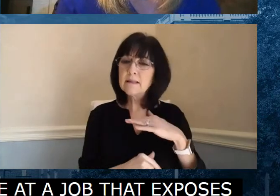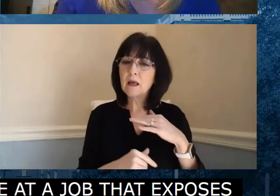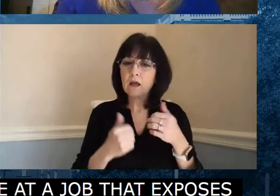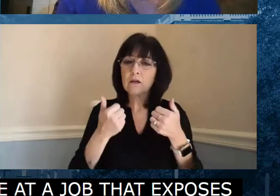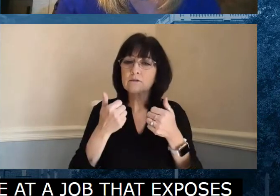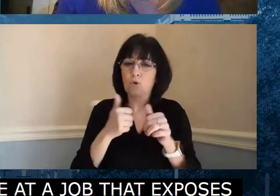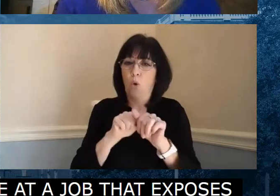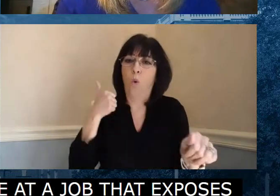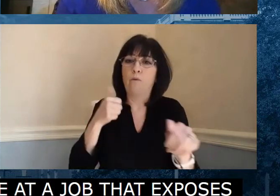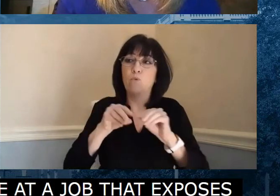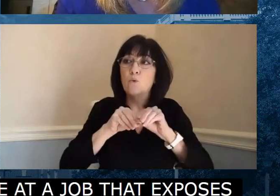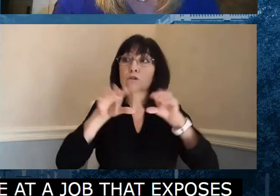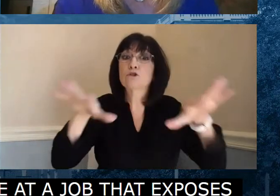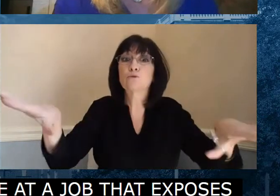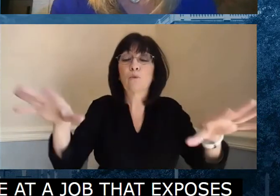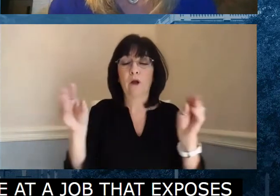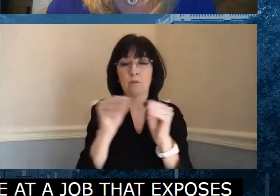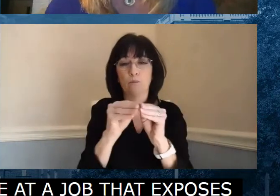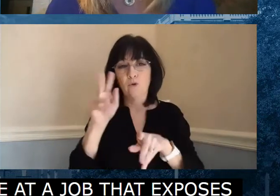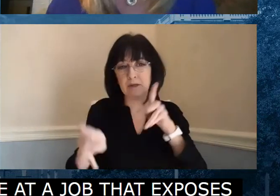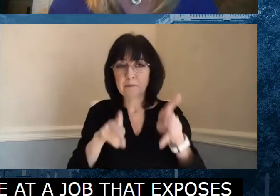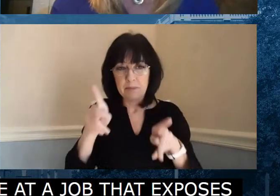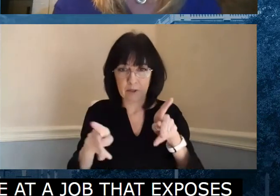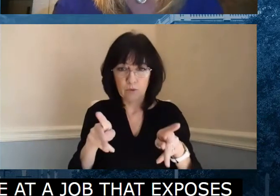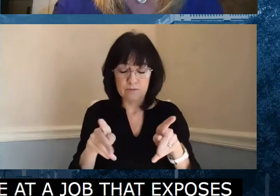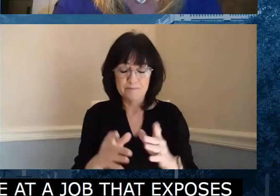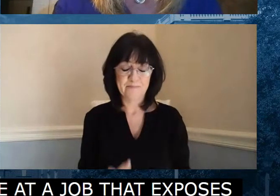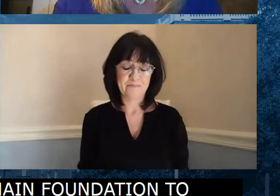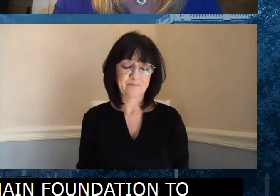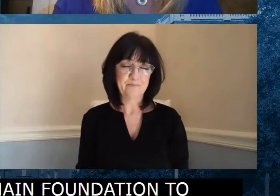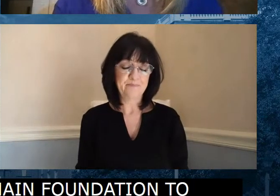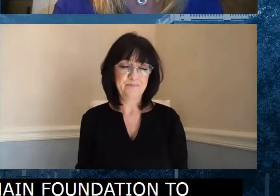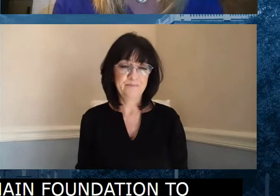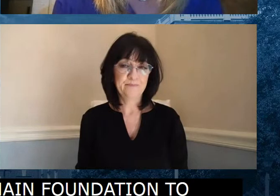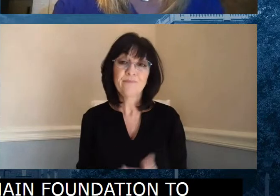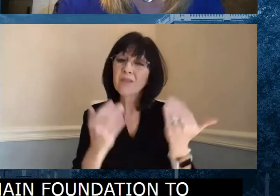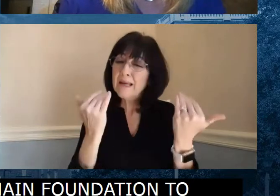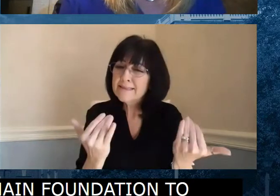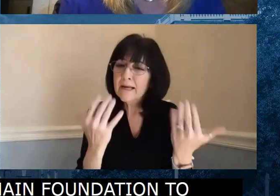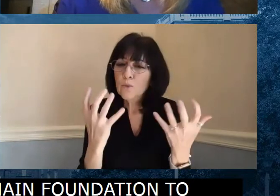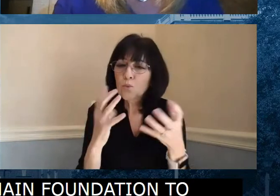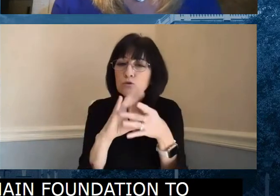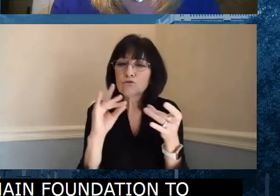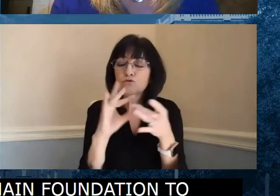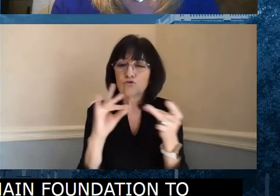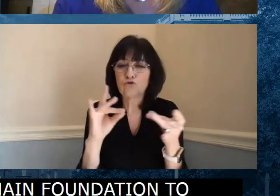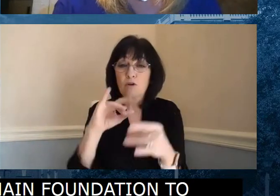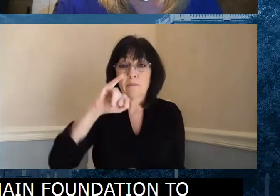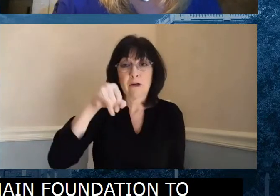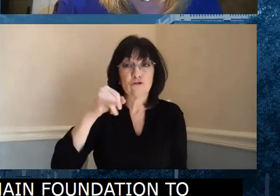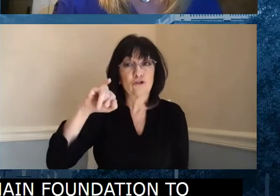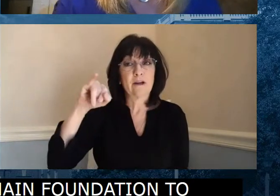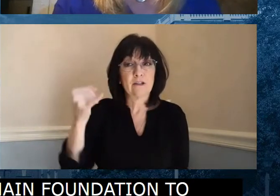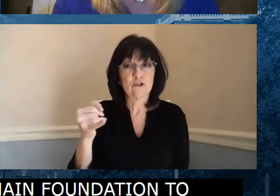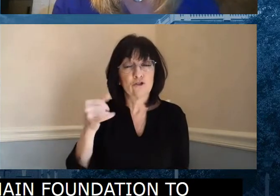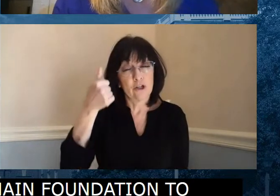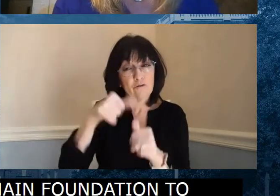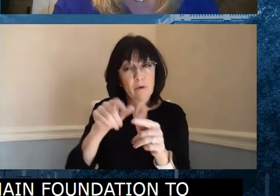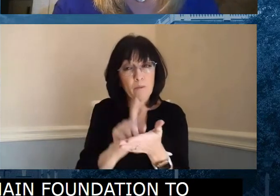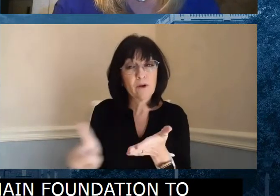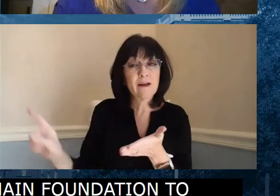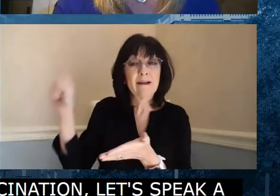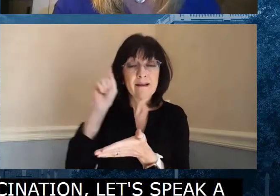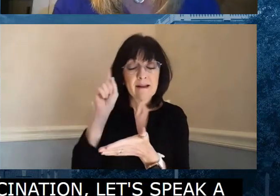So speaking of vaccination, let's talk a little bit about J&J. Last week, we talked about the FDA and